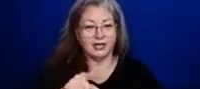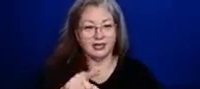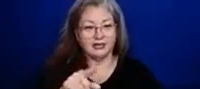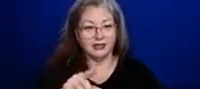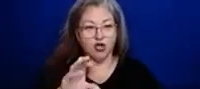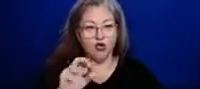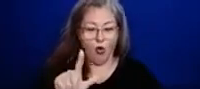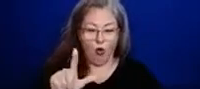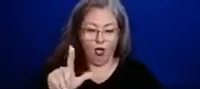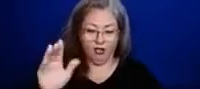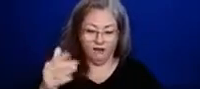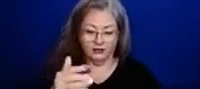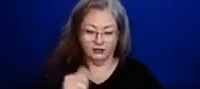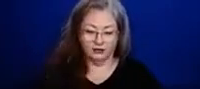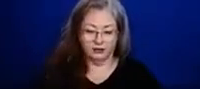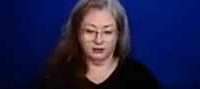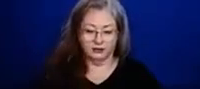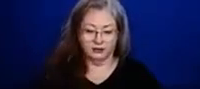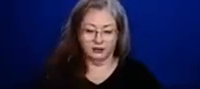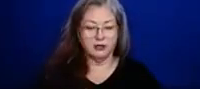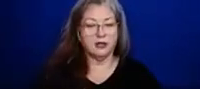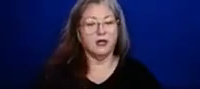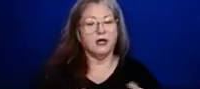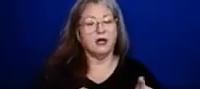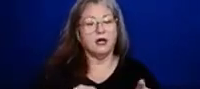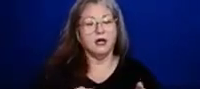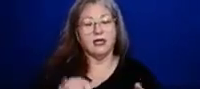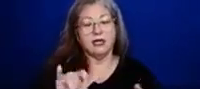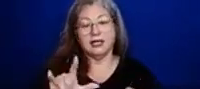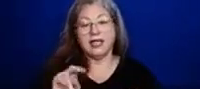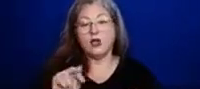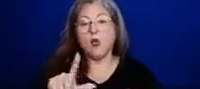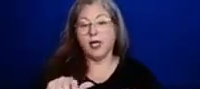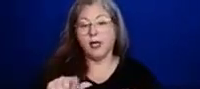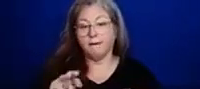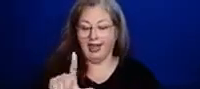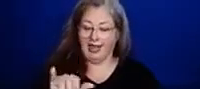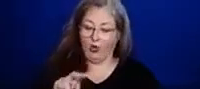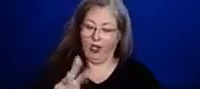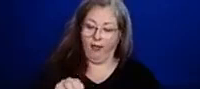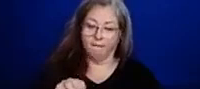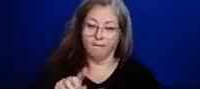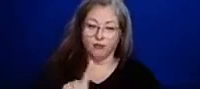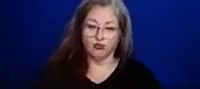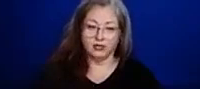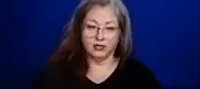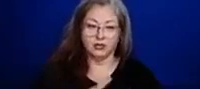fish. And this is a linoleum print that is called